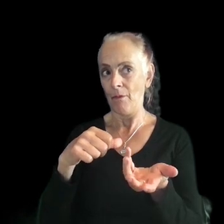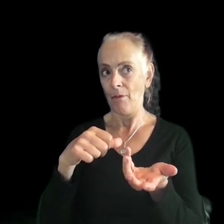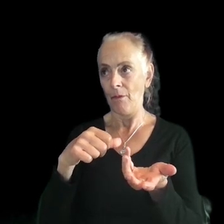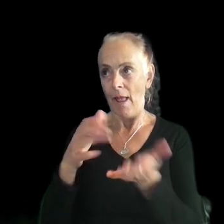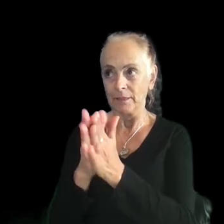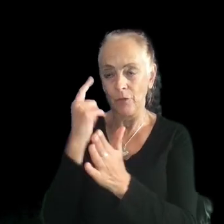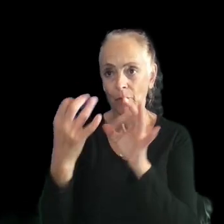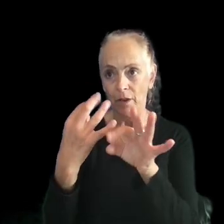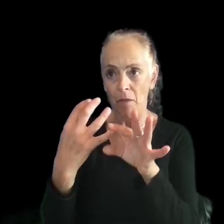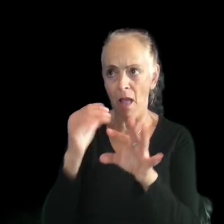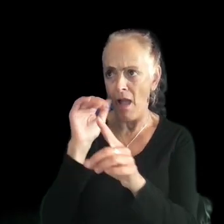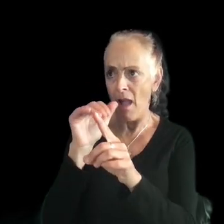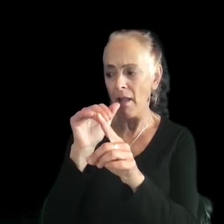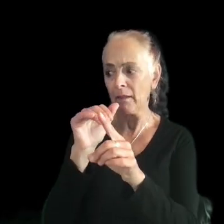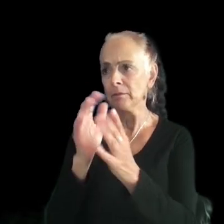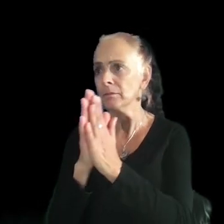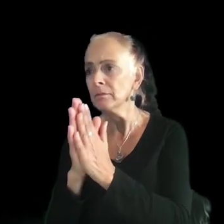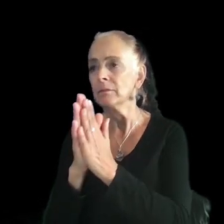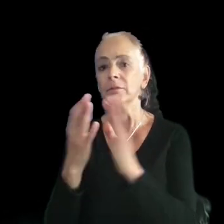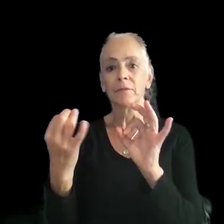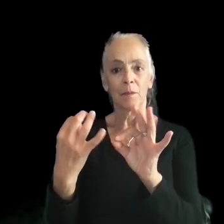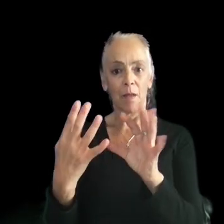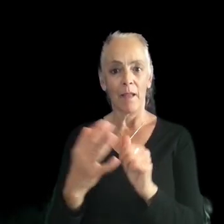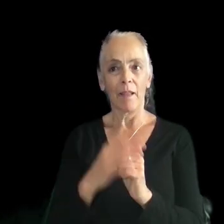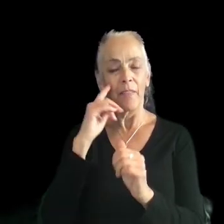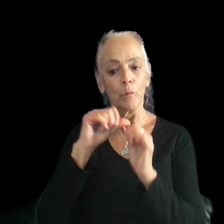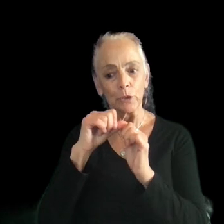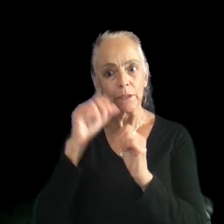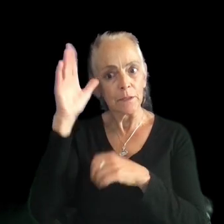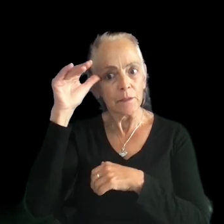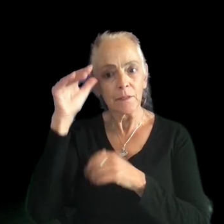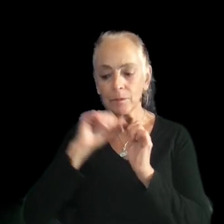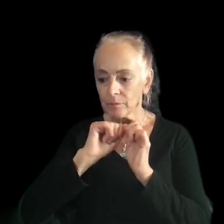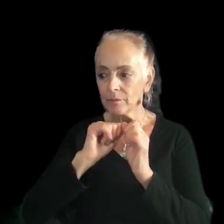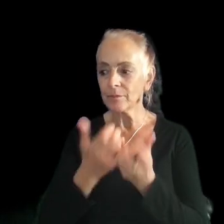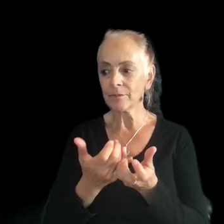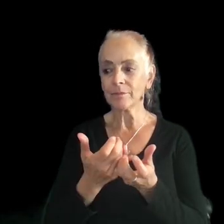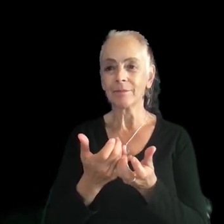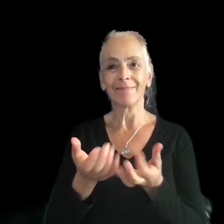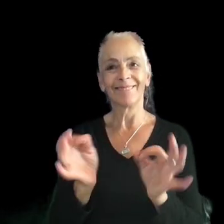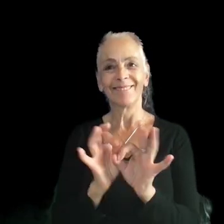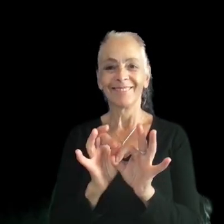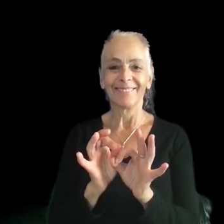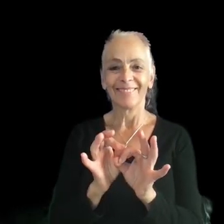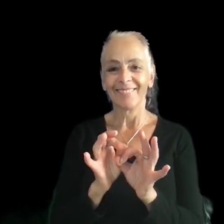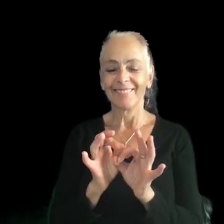for feedback and bugging you until i have feedback i think persistency something